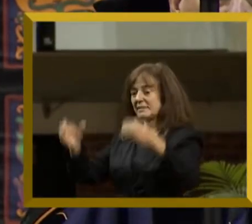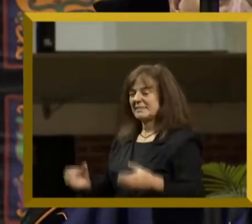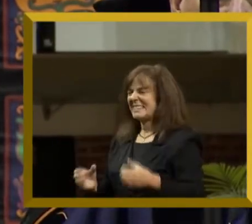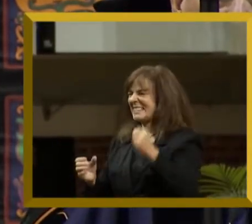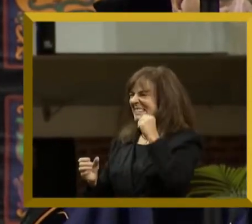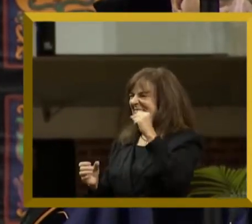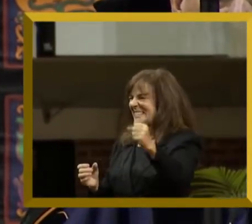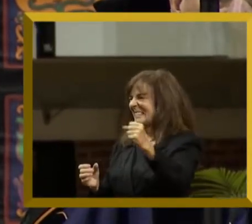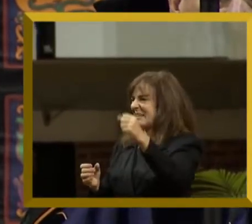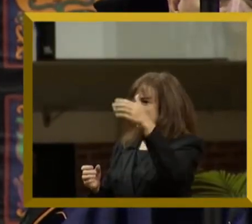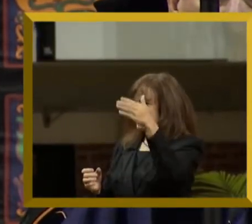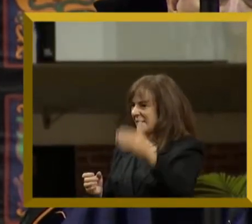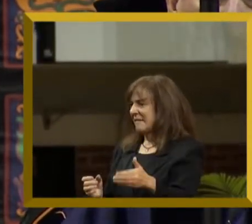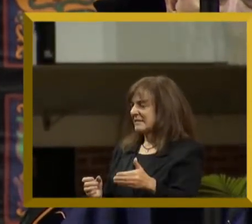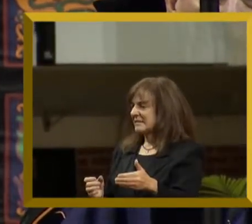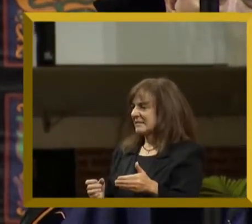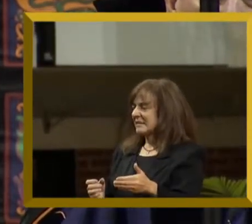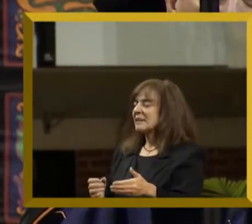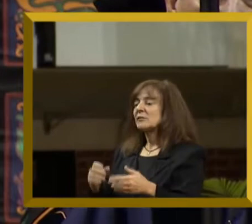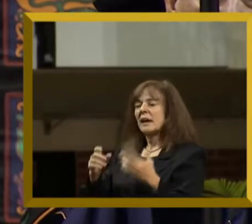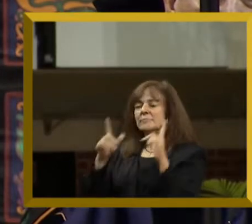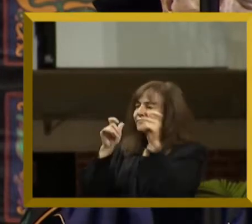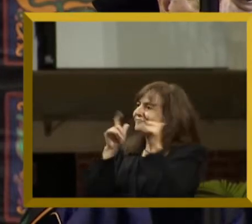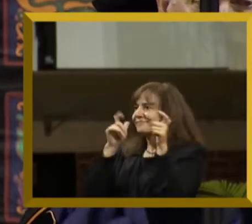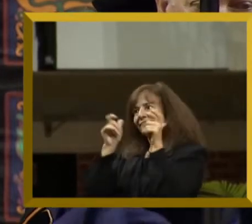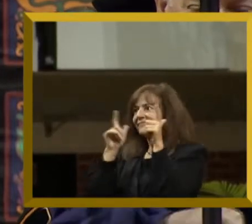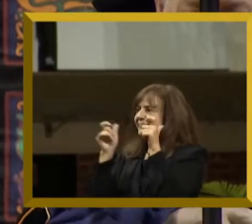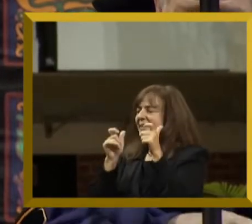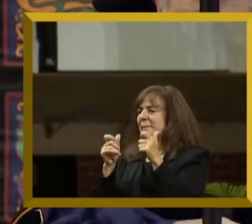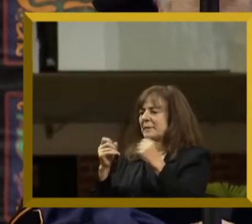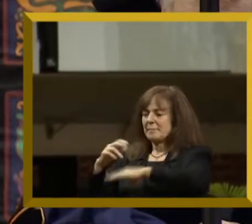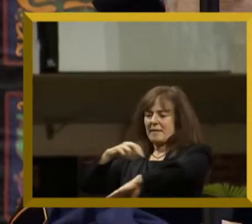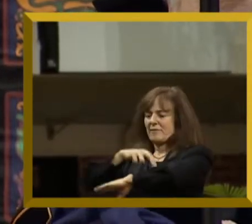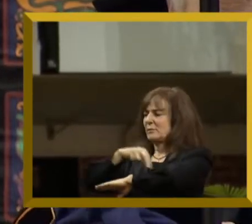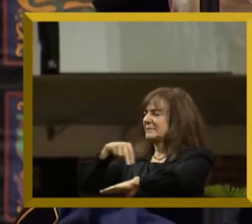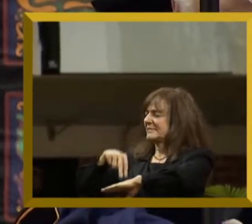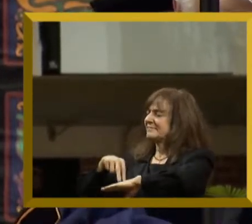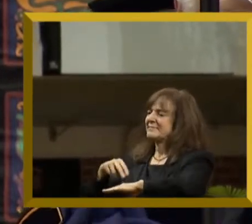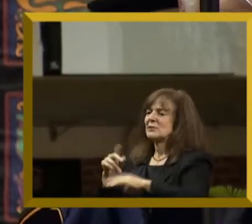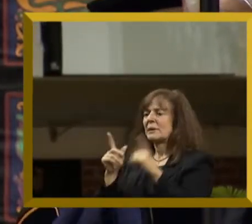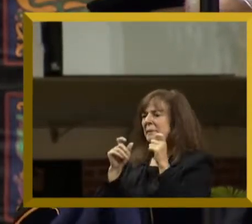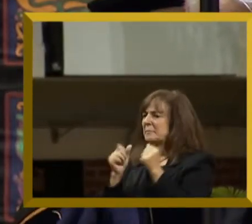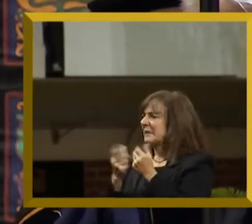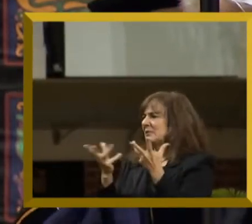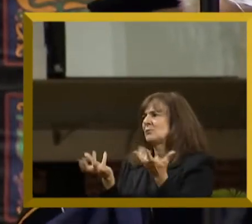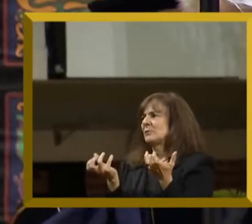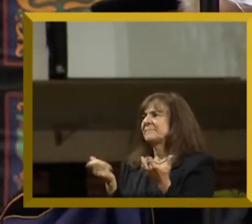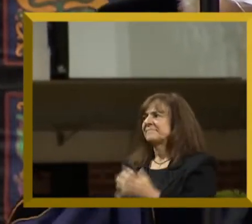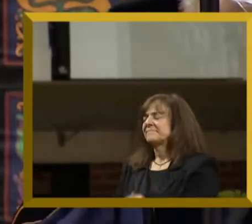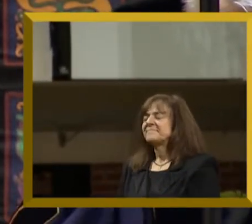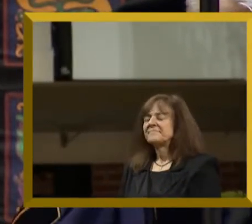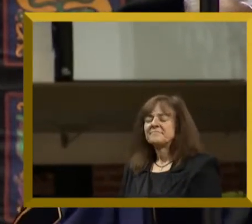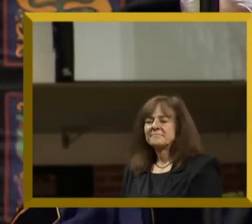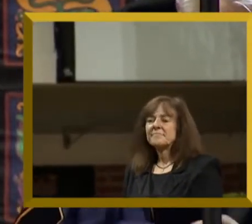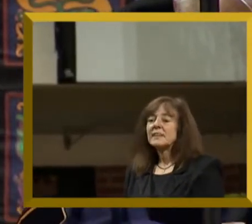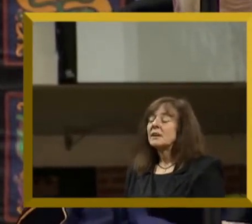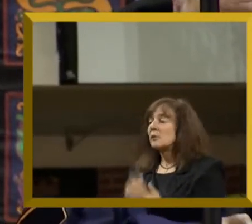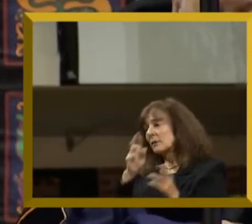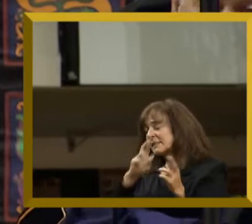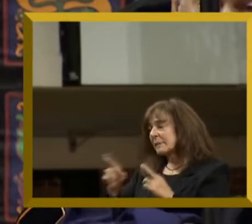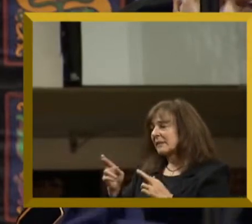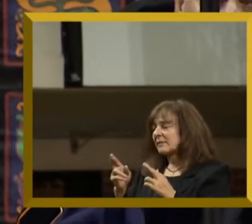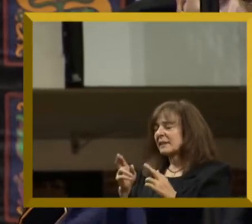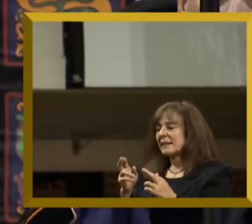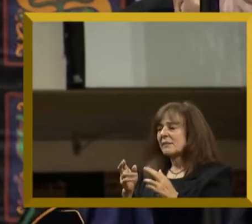south plaza of the stadium where we have platforms that are set up that you can take as many pictures as you like. We do